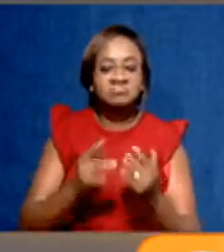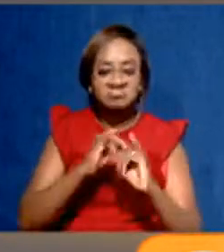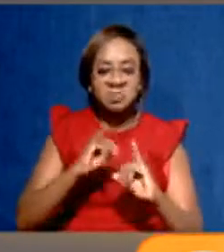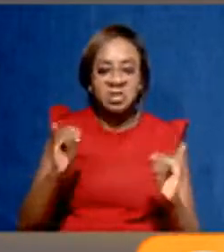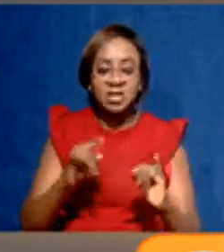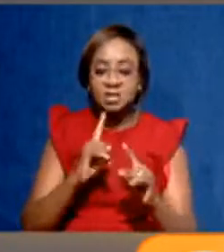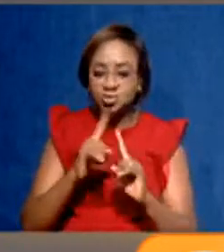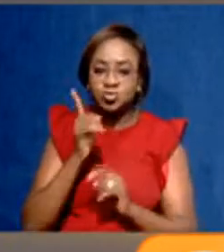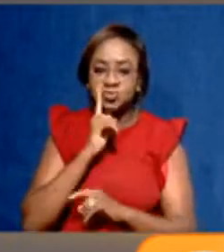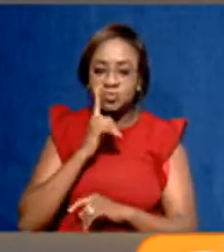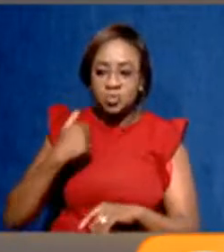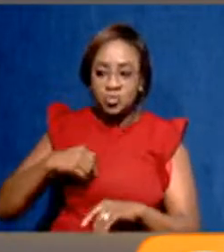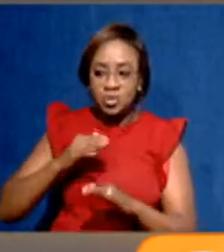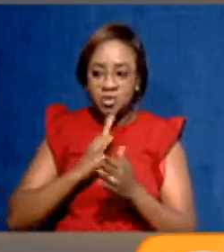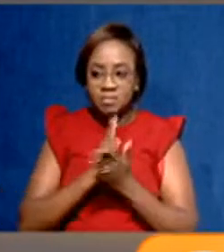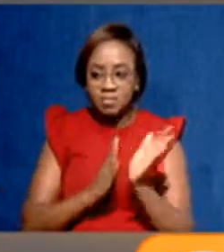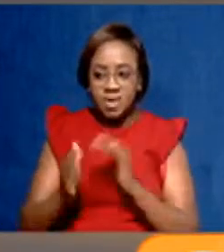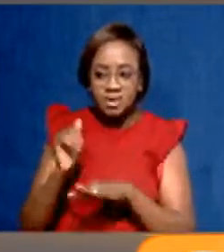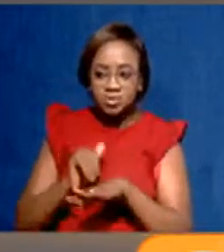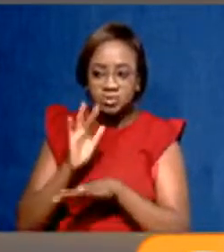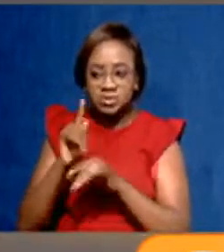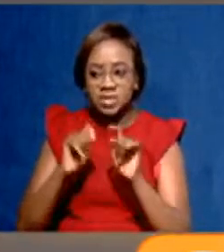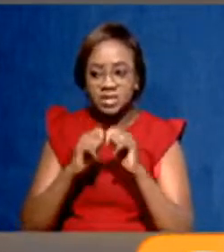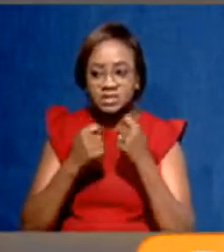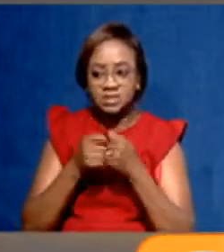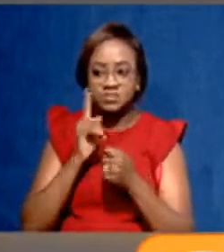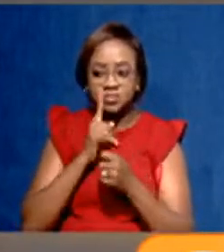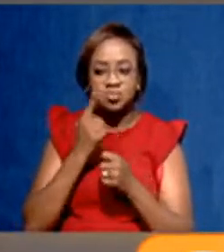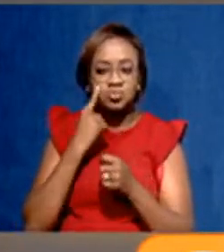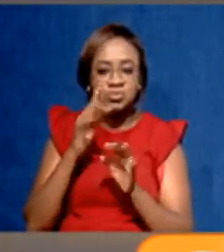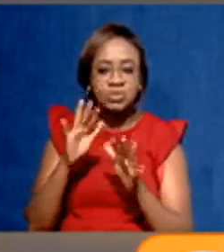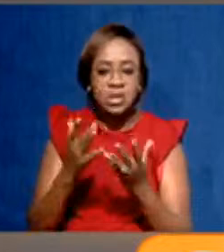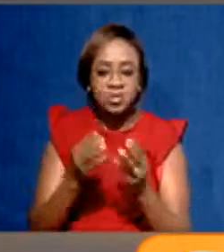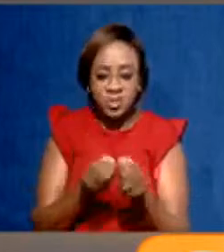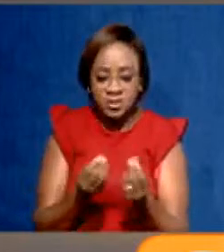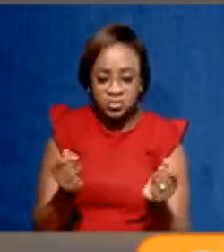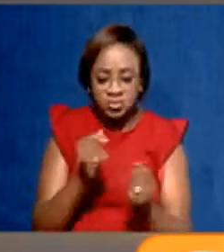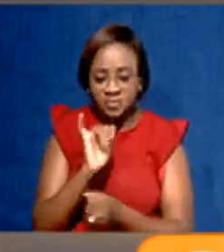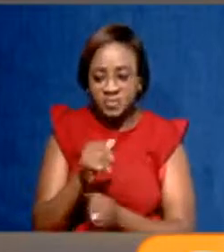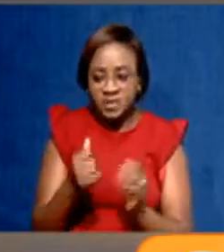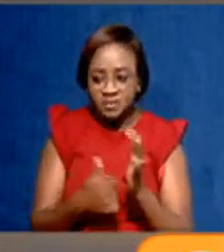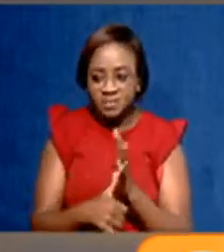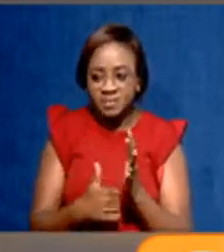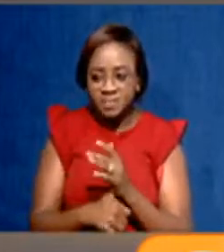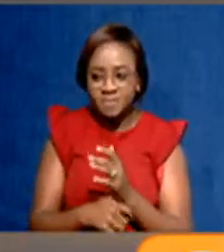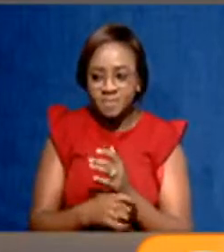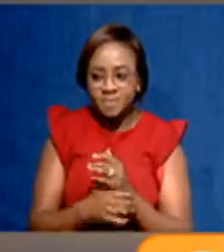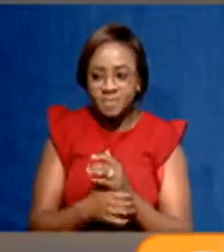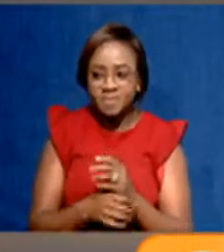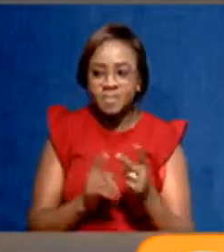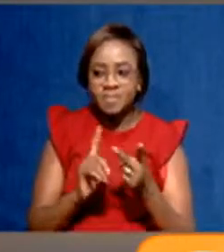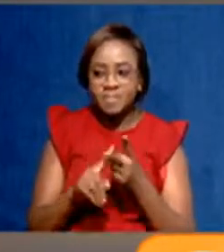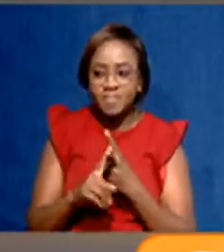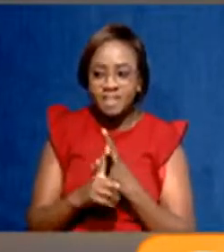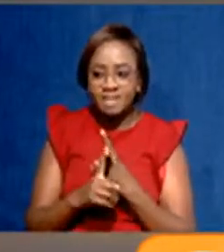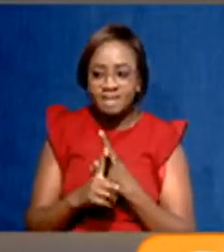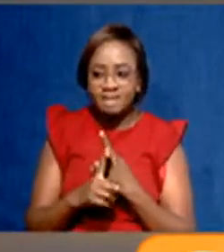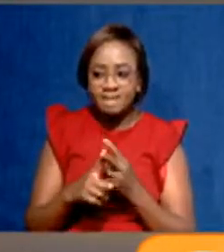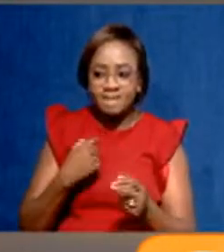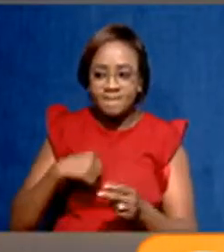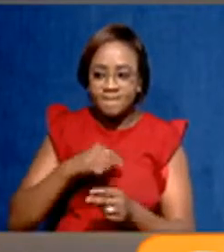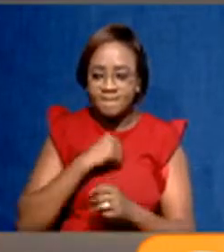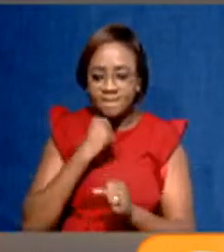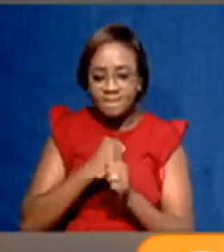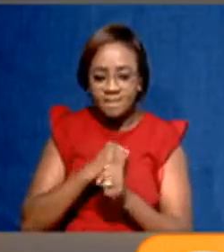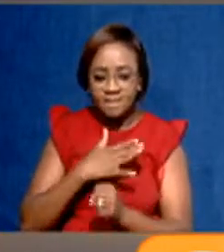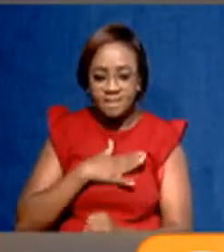tomorrow to see what we can do to remedy that main problem. Secondly, we are doing our